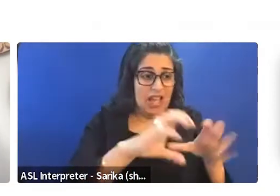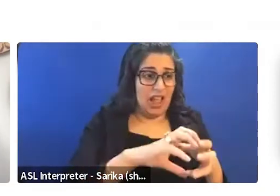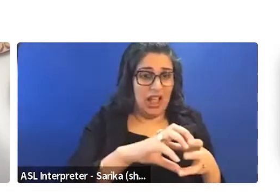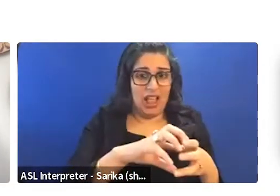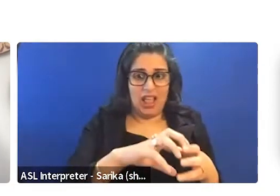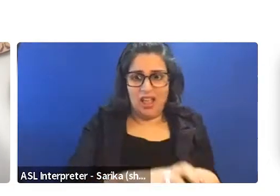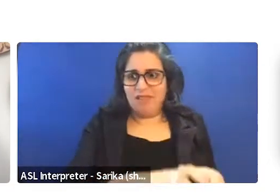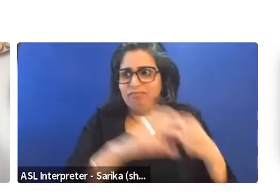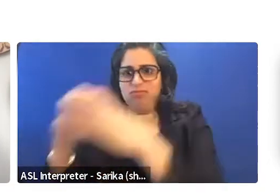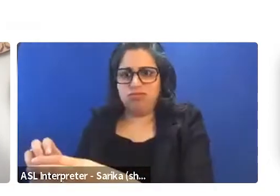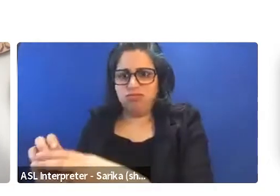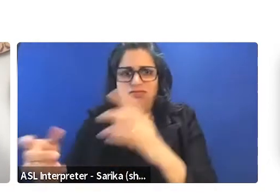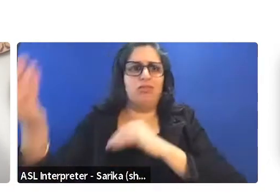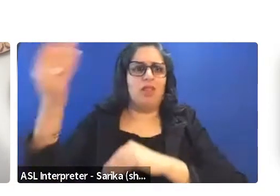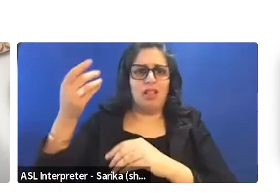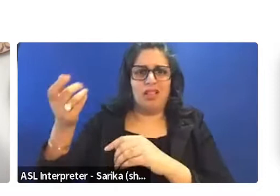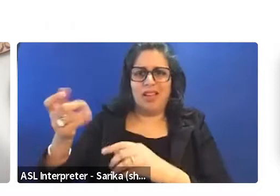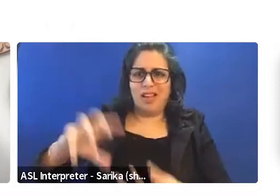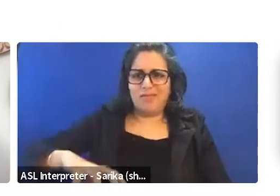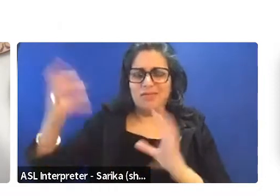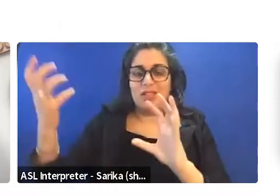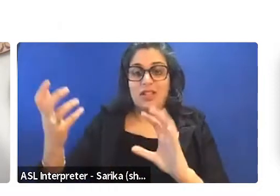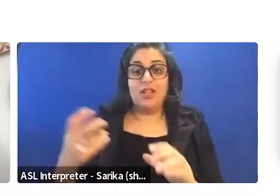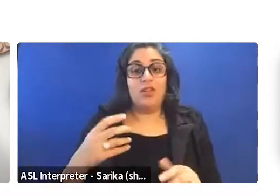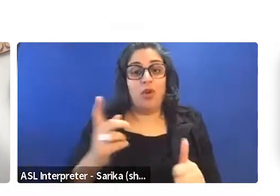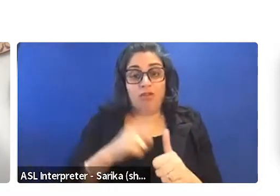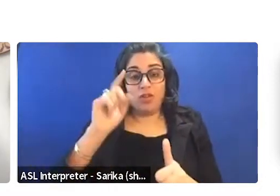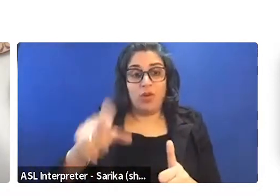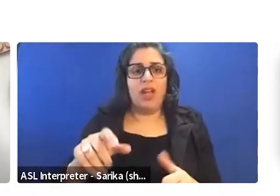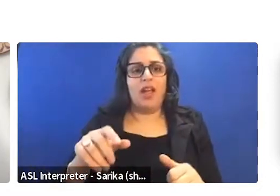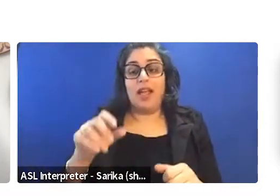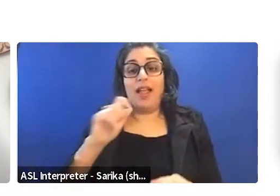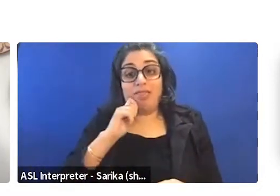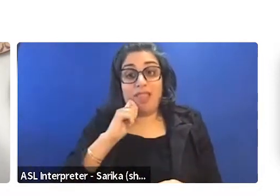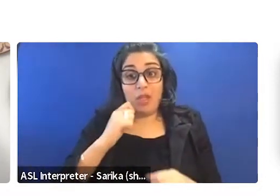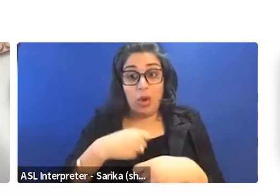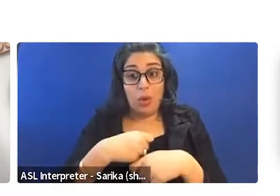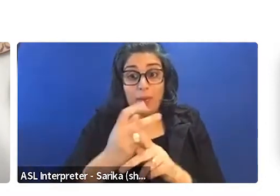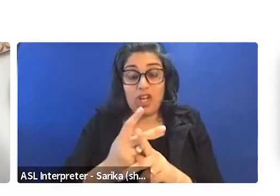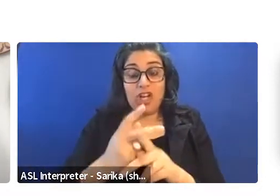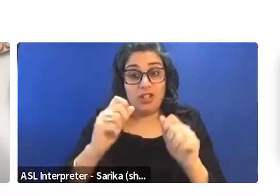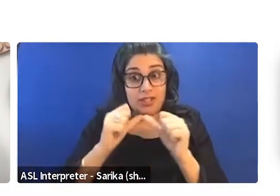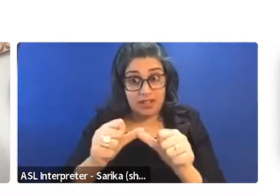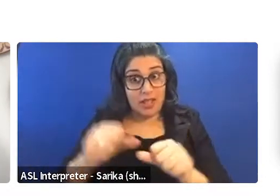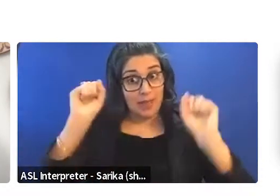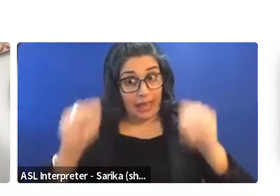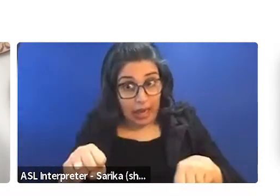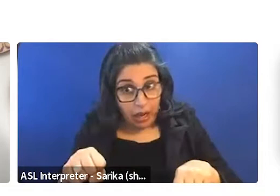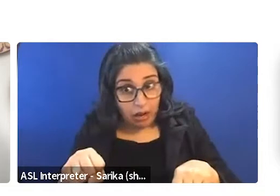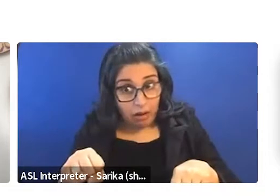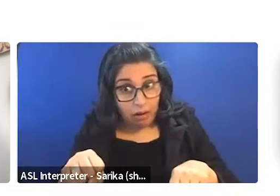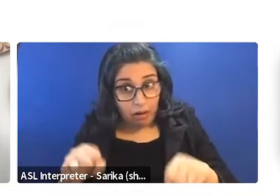So a first question I had is, can there be sustainable leather production in general? Can it be truly sustainable? That